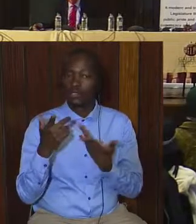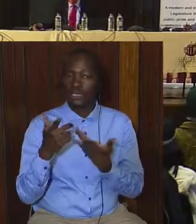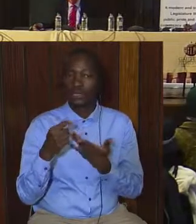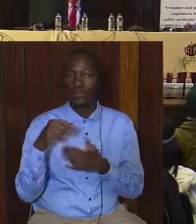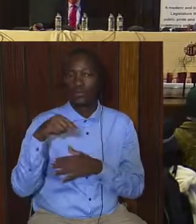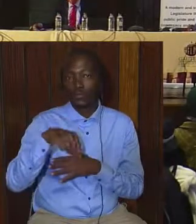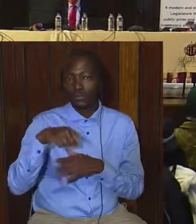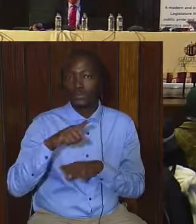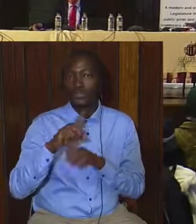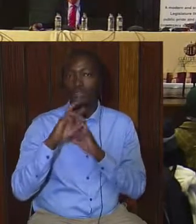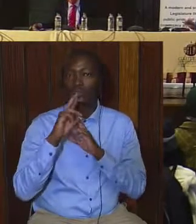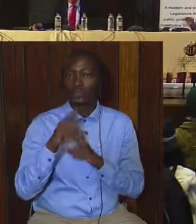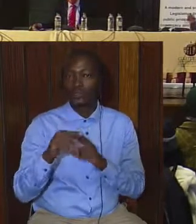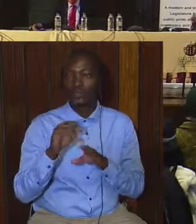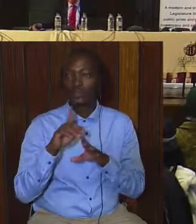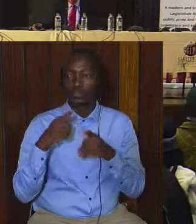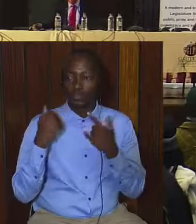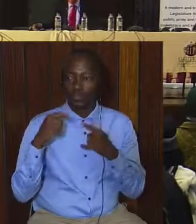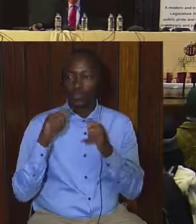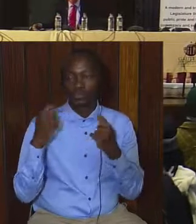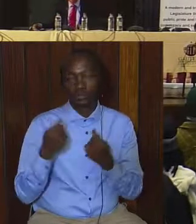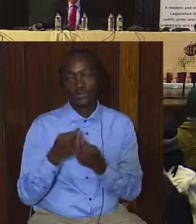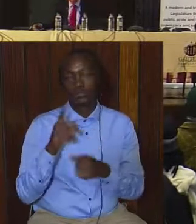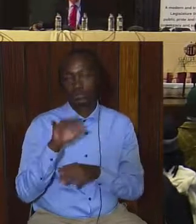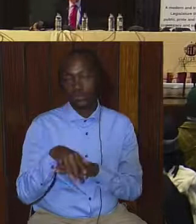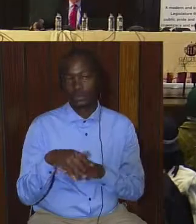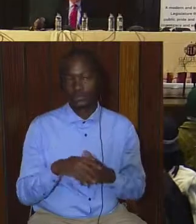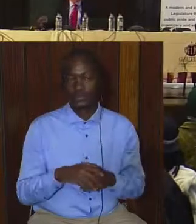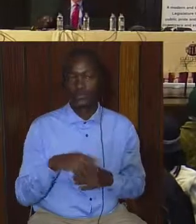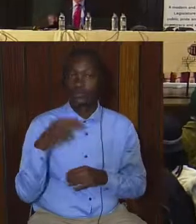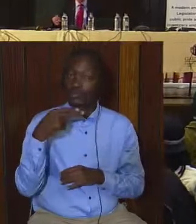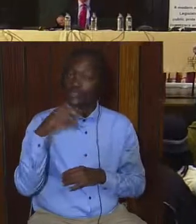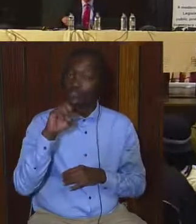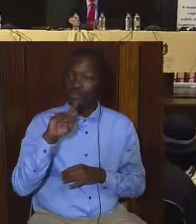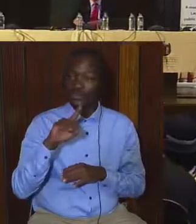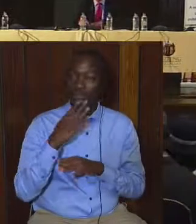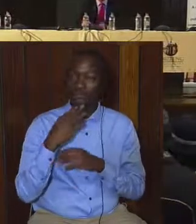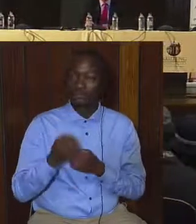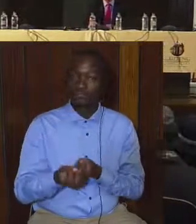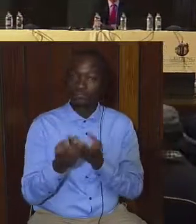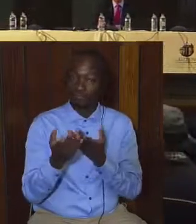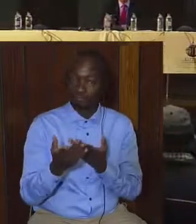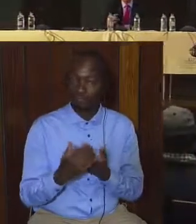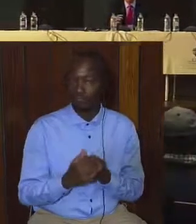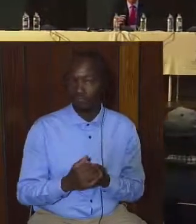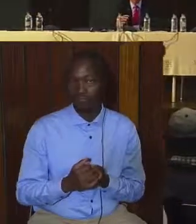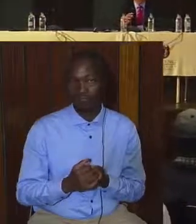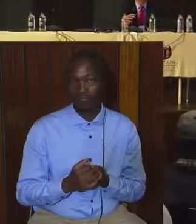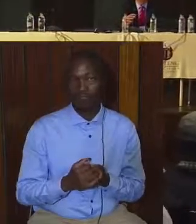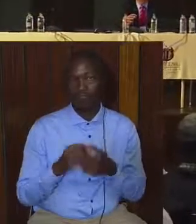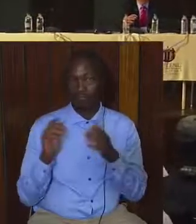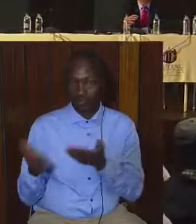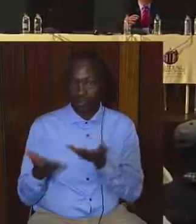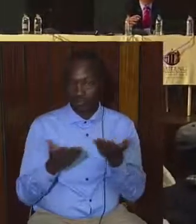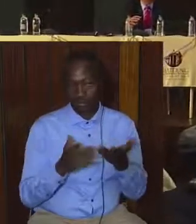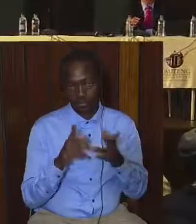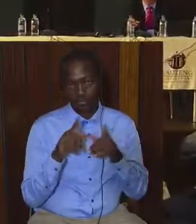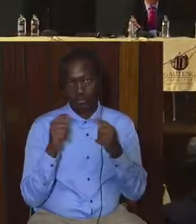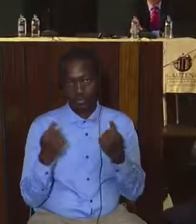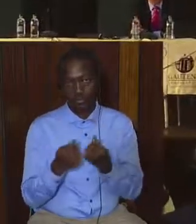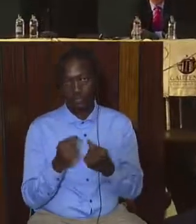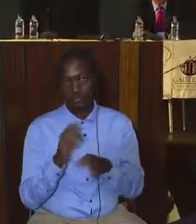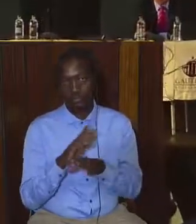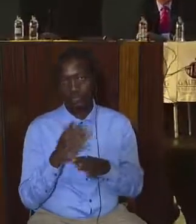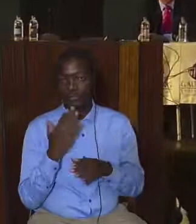team, those who are presenting on that. So HOD, can I hand over to you and to introduce your team, and